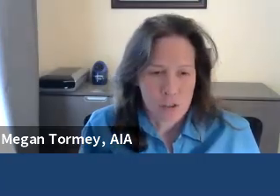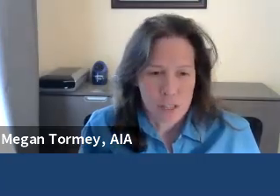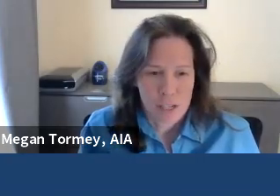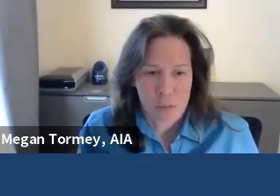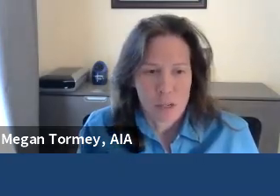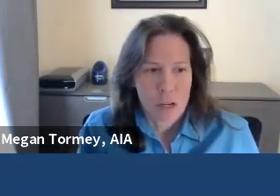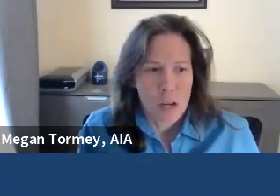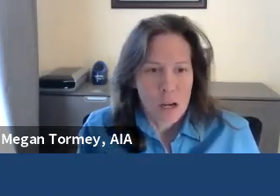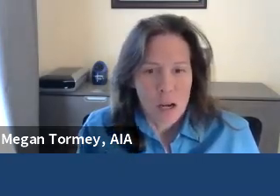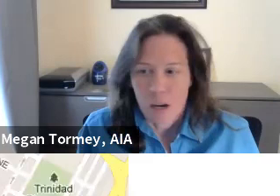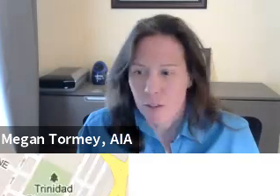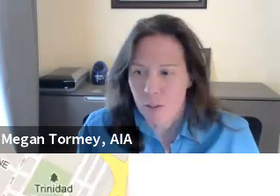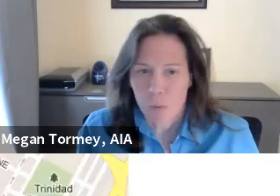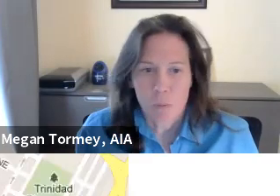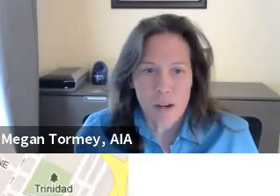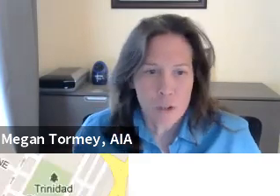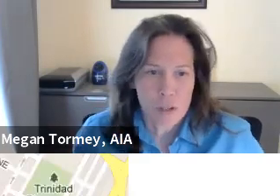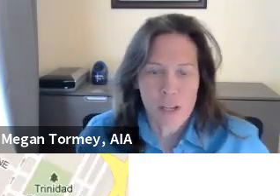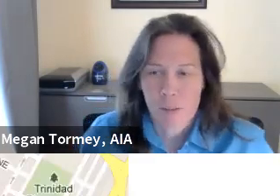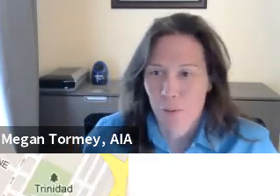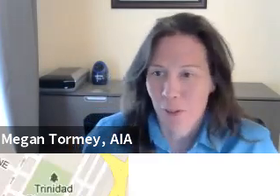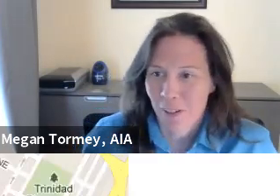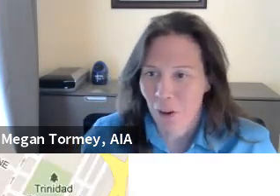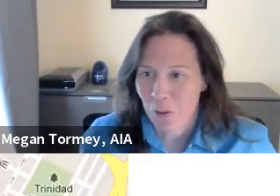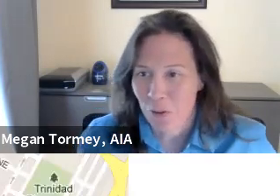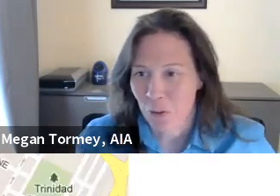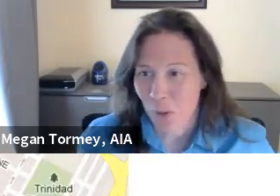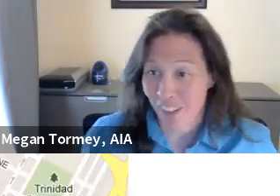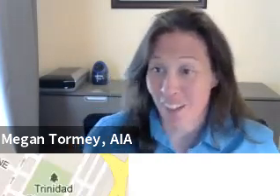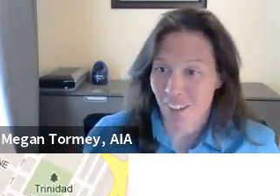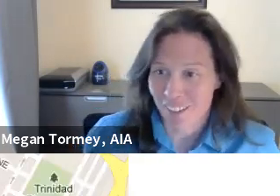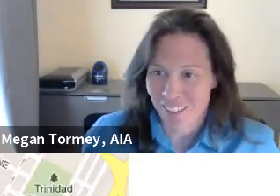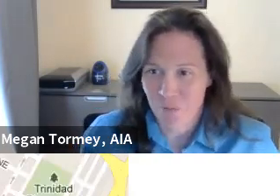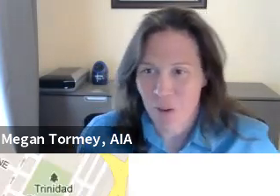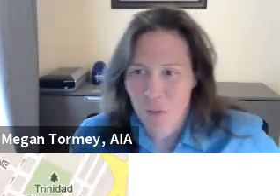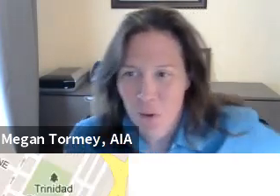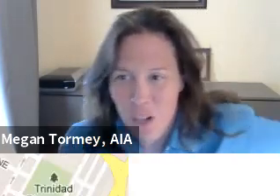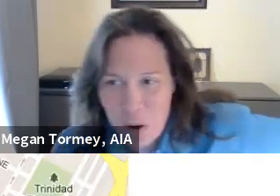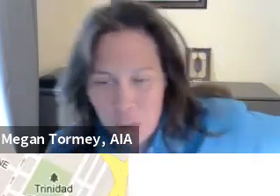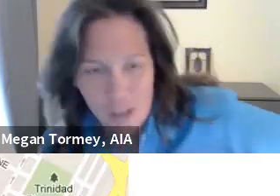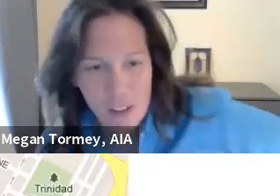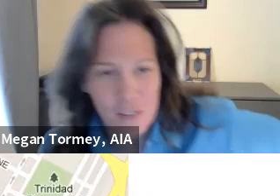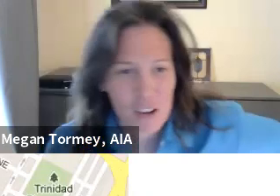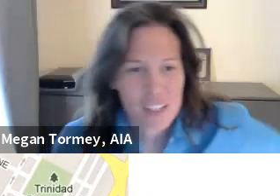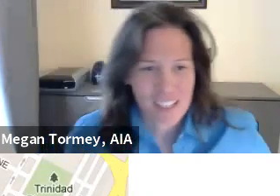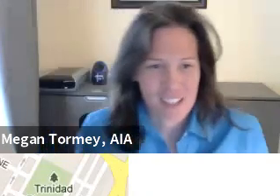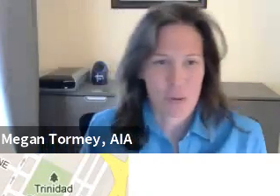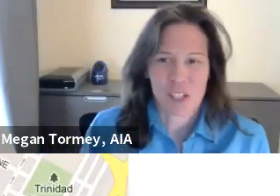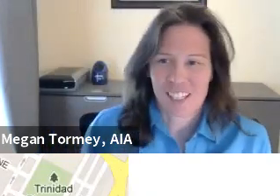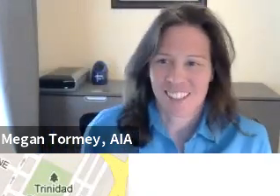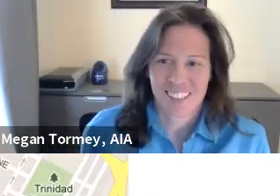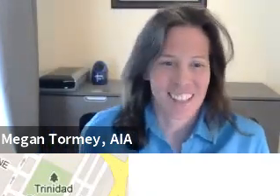And you can go to the next one. So we're running short on time, so I'm going to go through quickly. We already know the background of